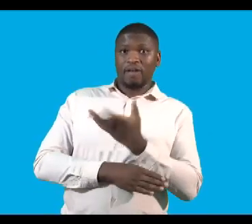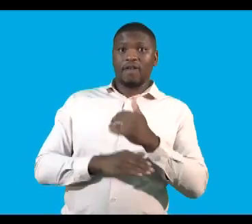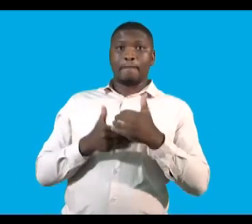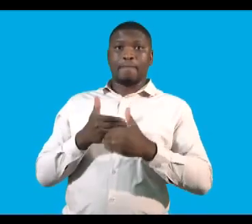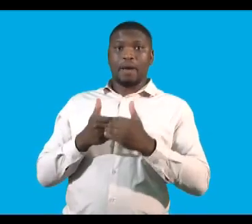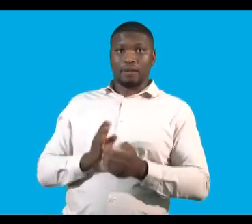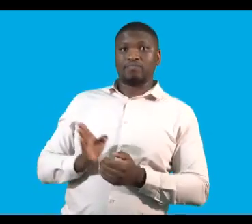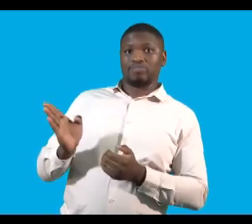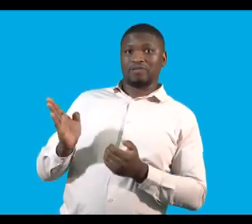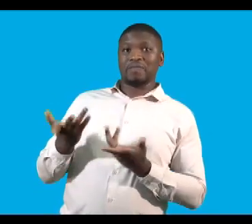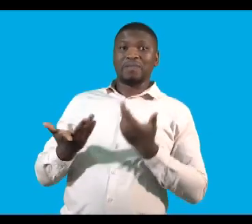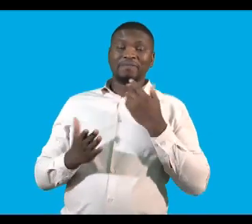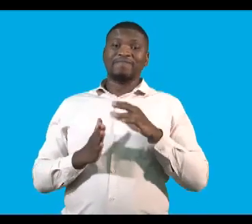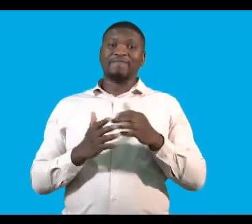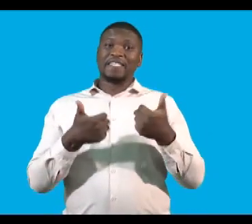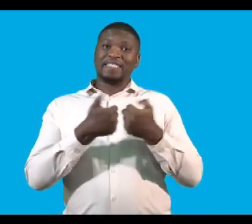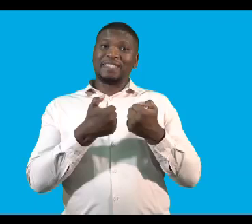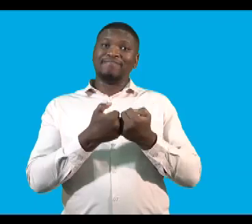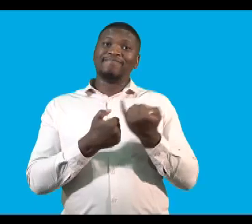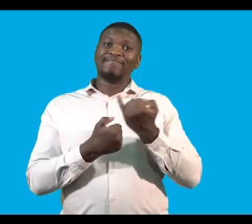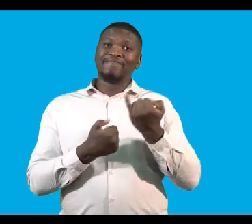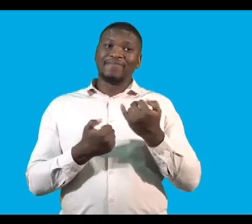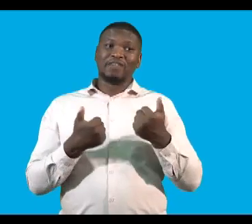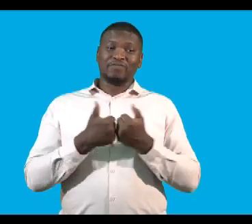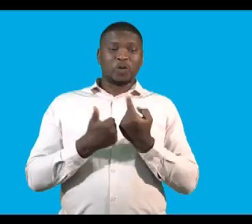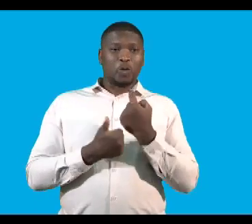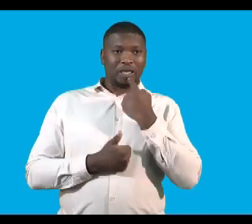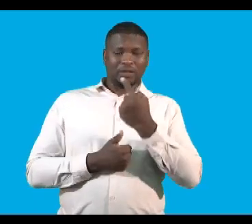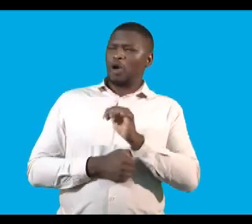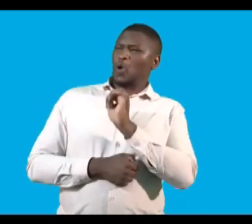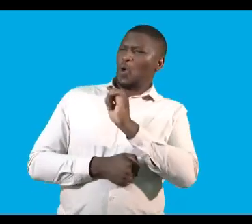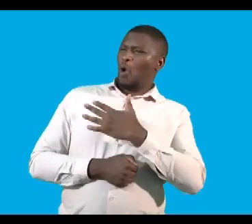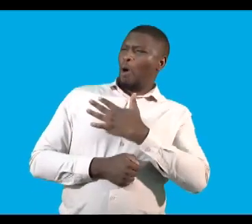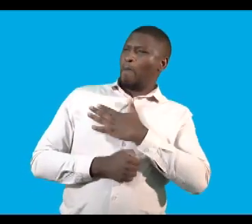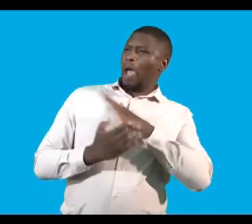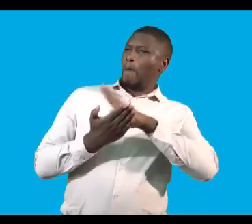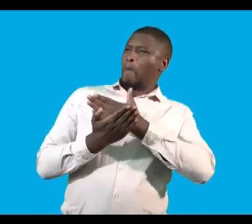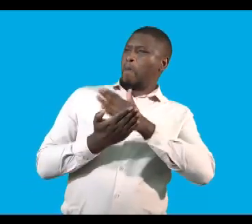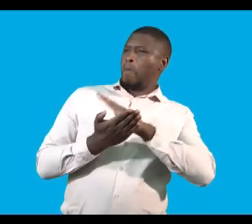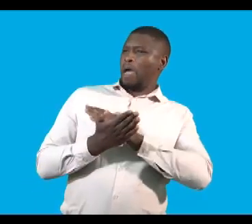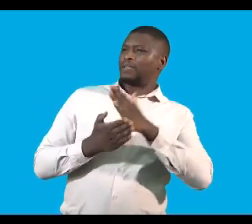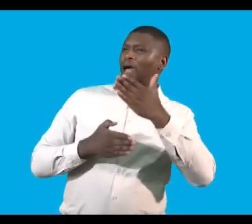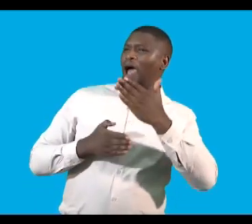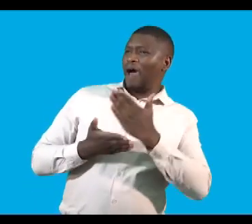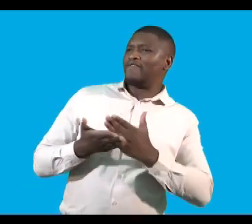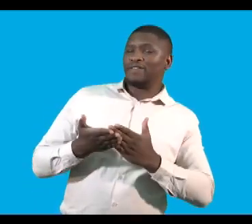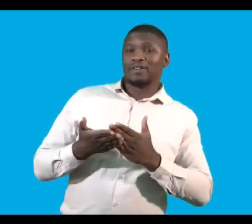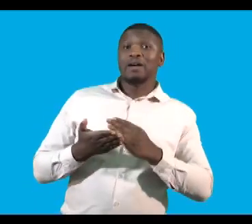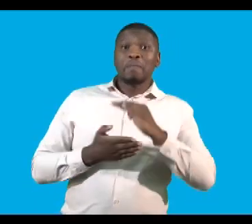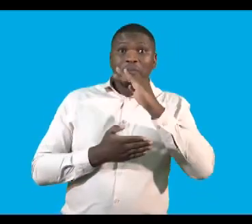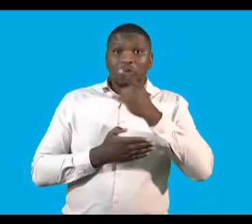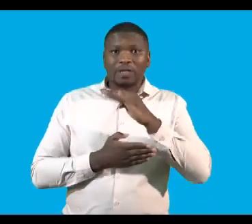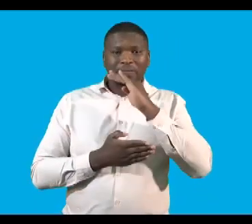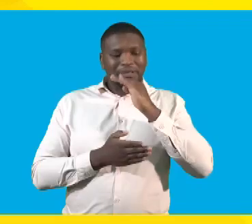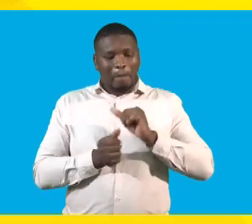slices of bread on a romantic date in a restaurant, and the one says, "You're my better half." Of course,